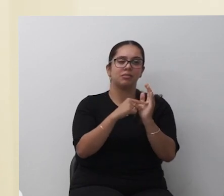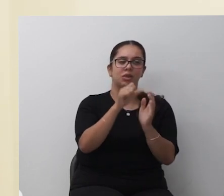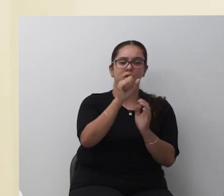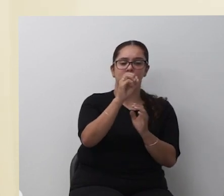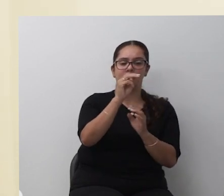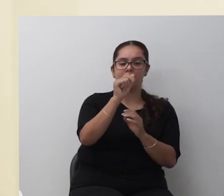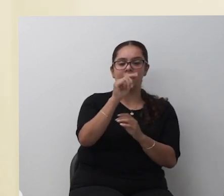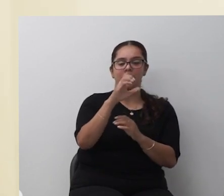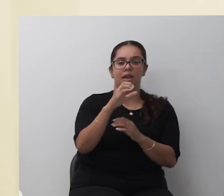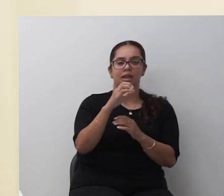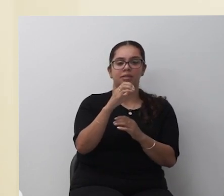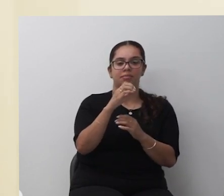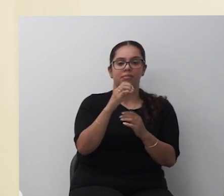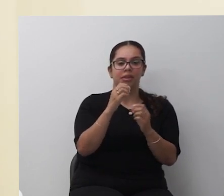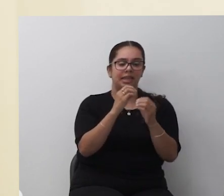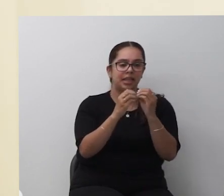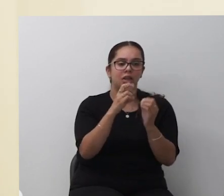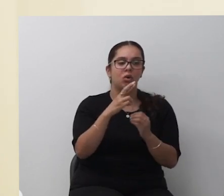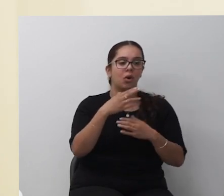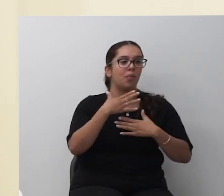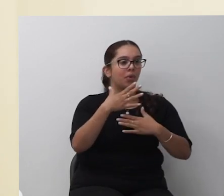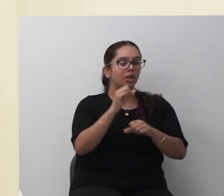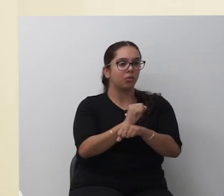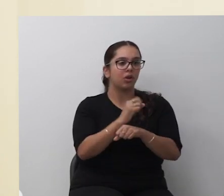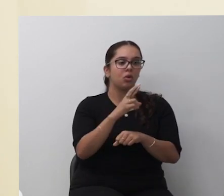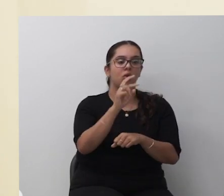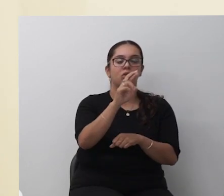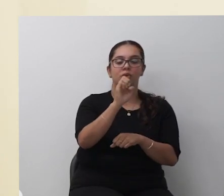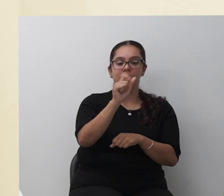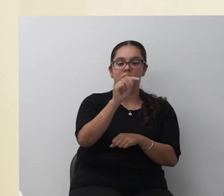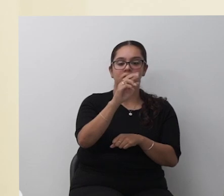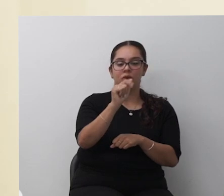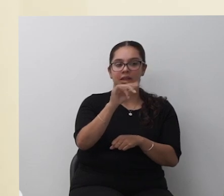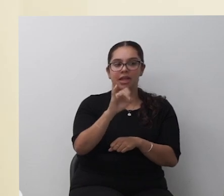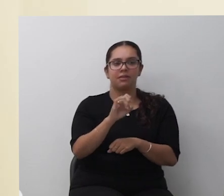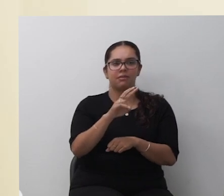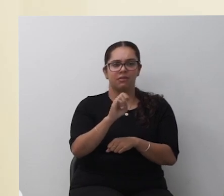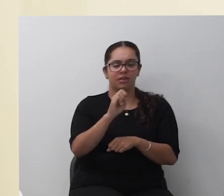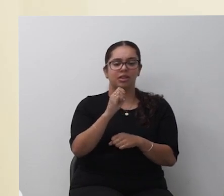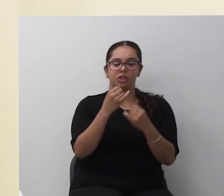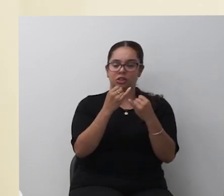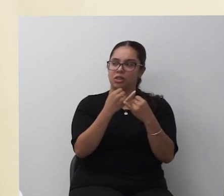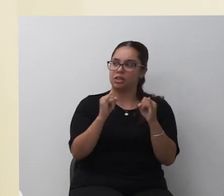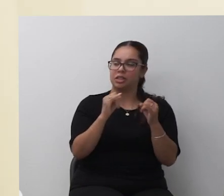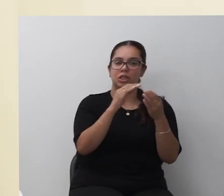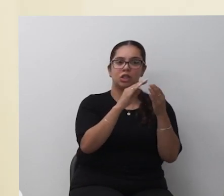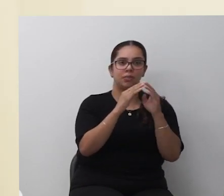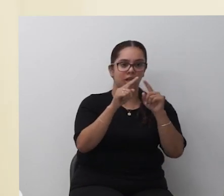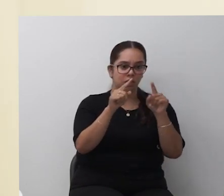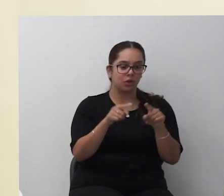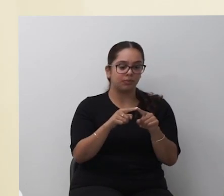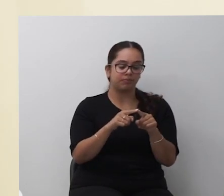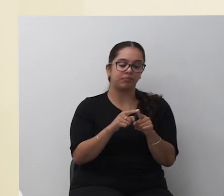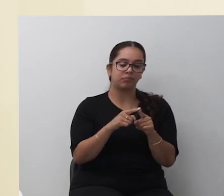healing or breath work or restorative justice, community circle, right? We want to bring those folks in when